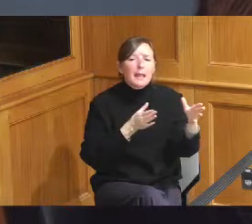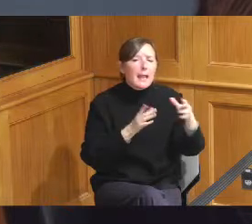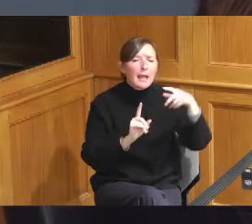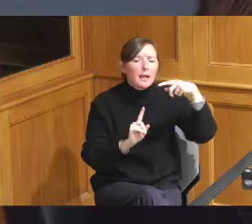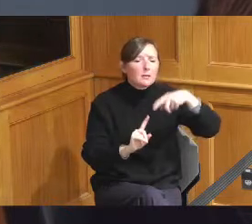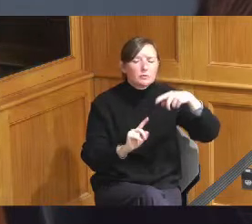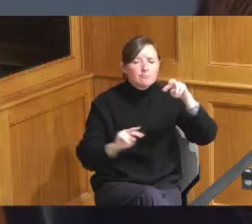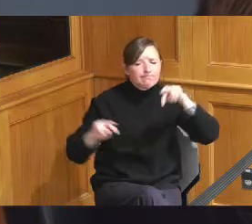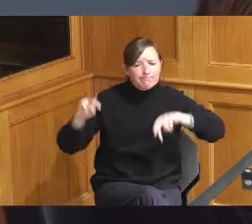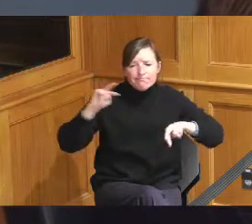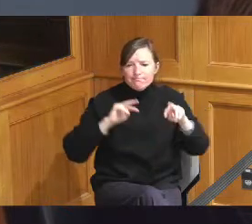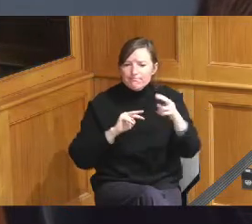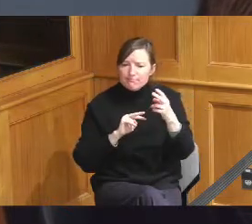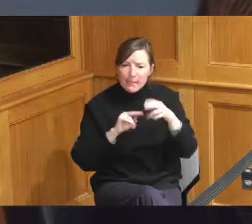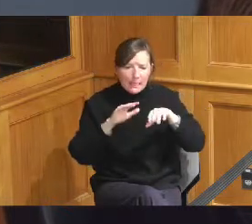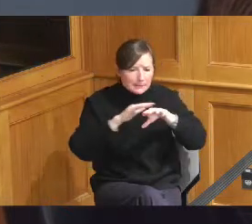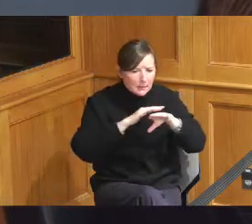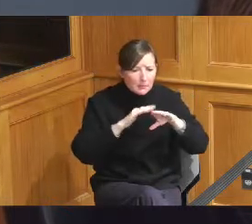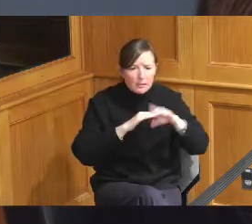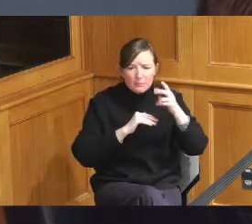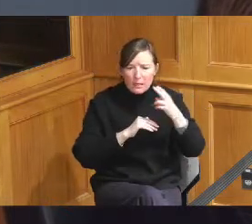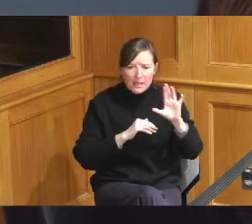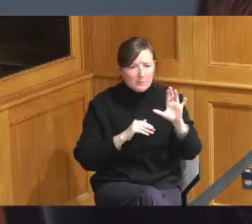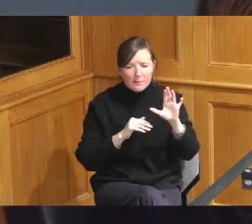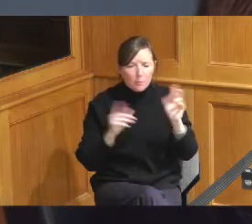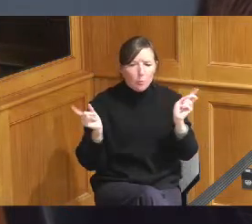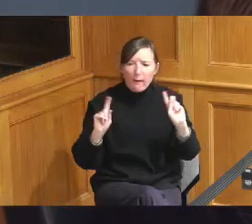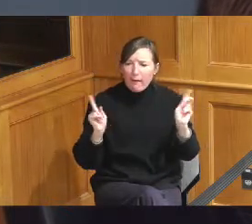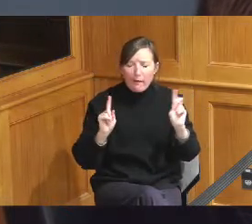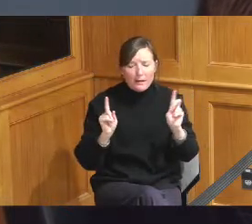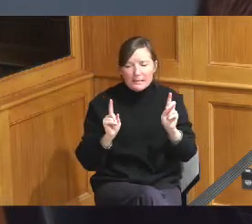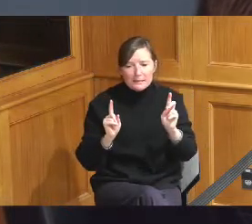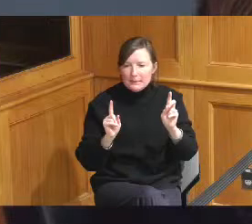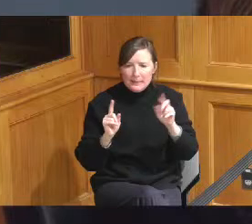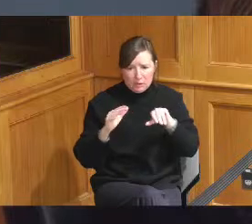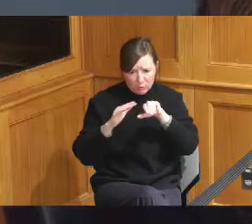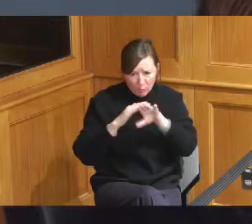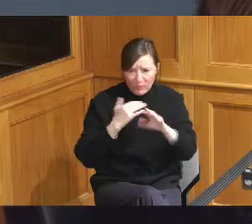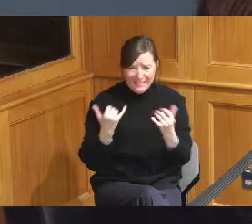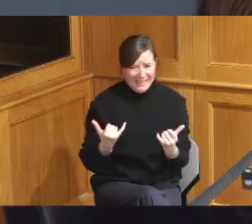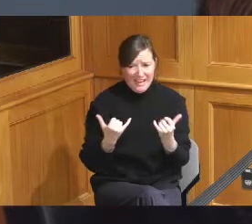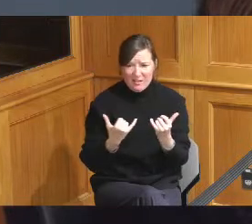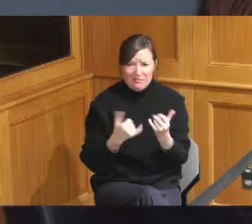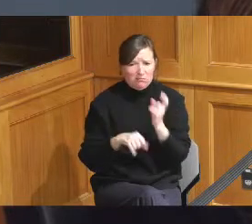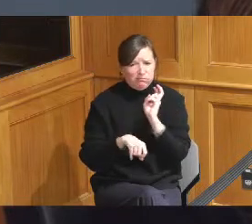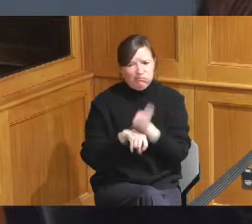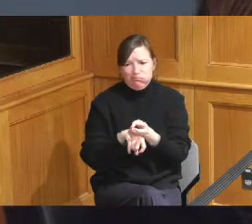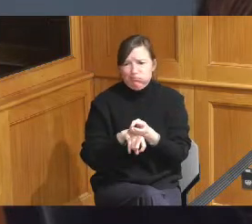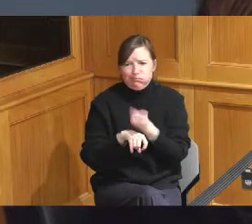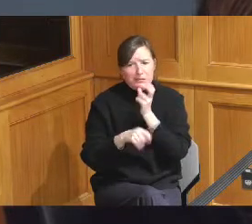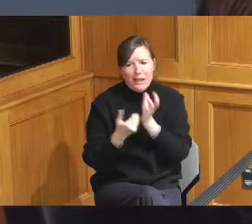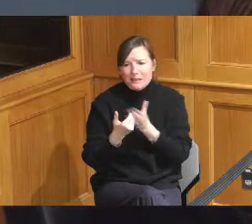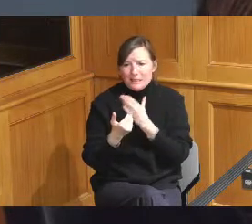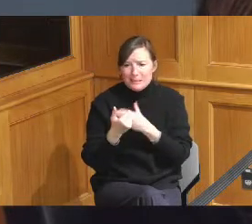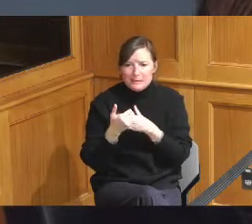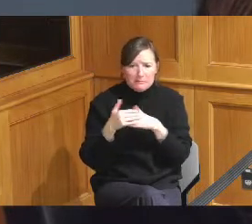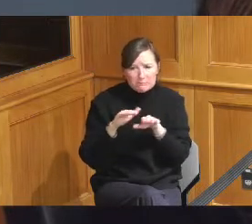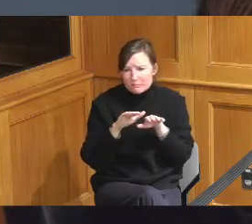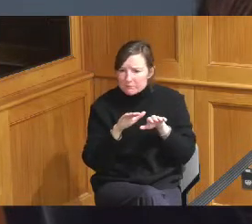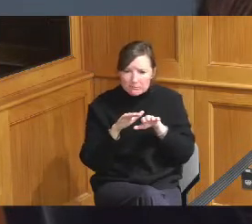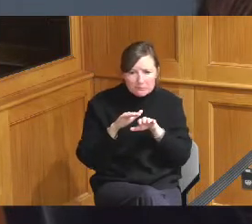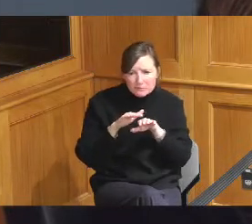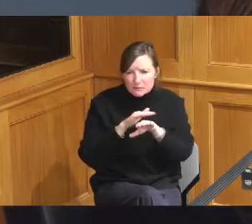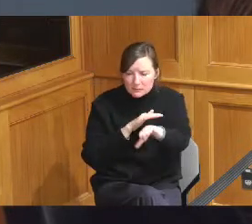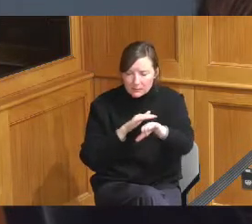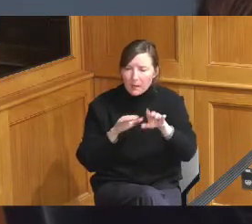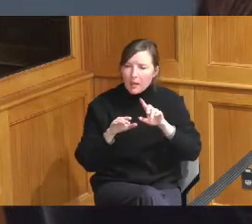where that accessibility is, because it's not that easy to get into the convention center now. We know it's going to be much different then, but